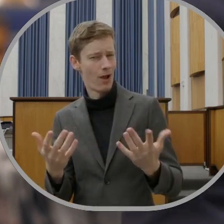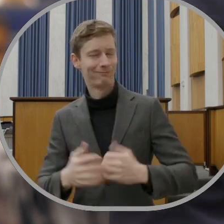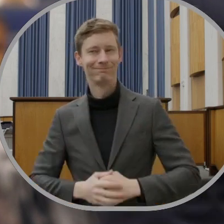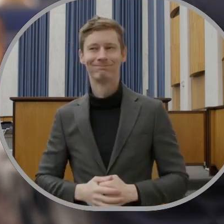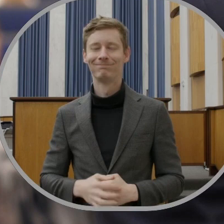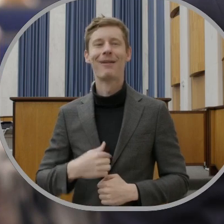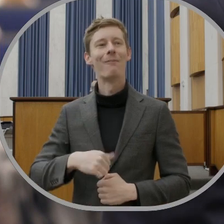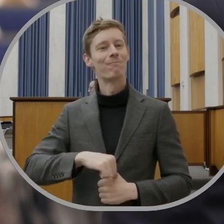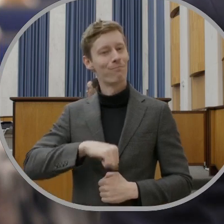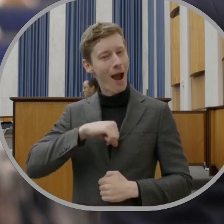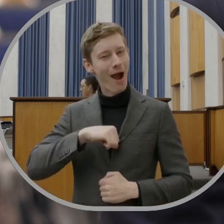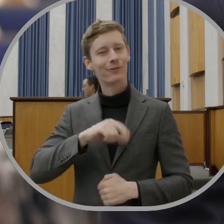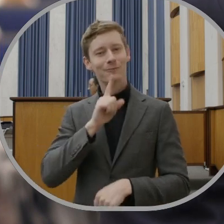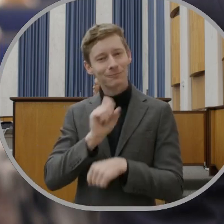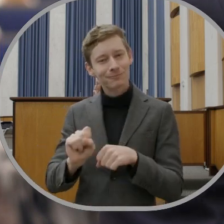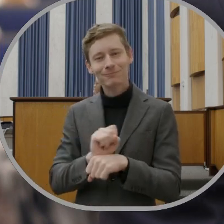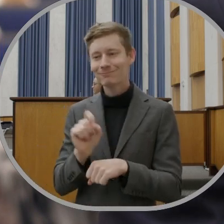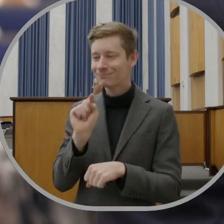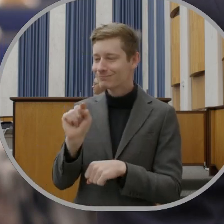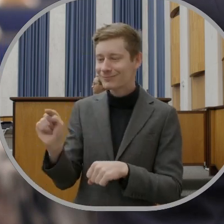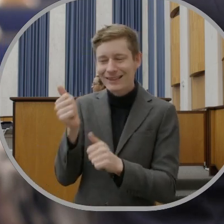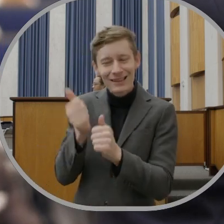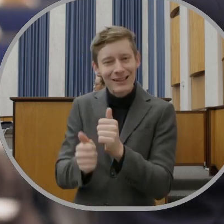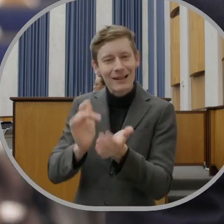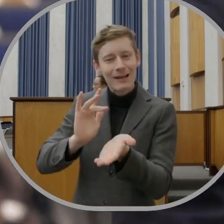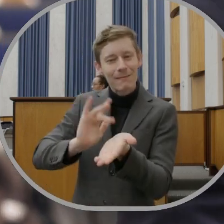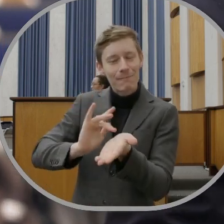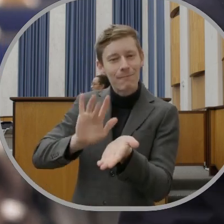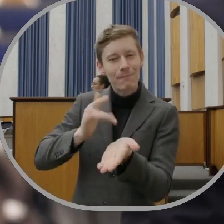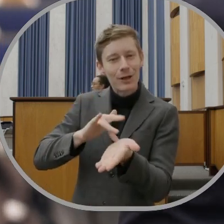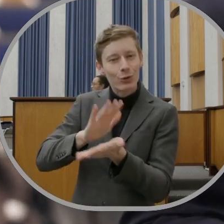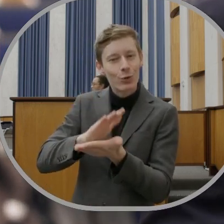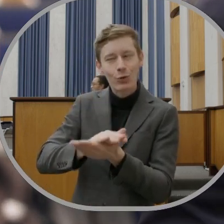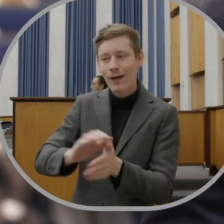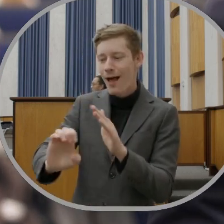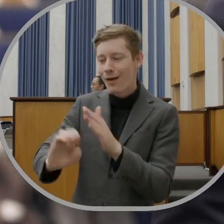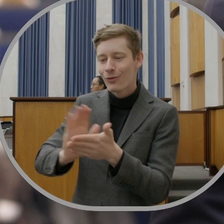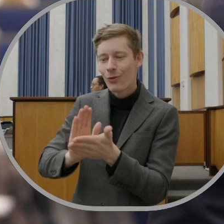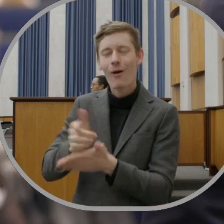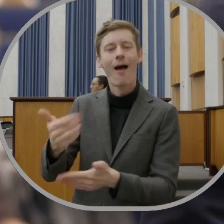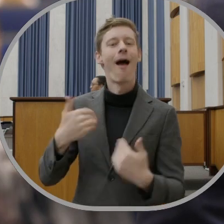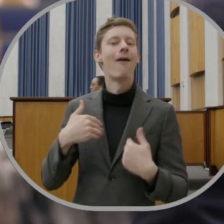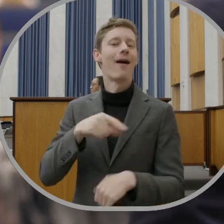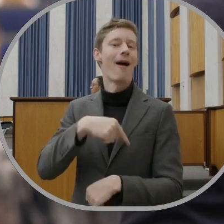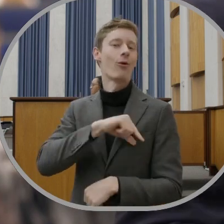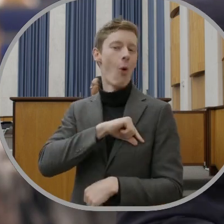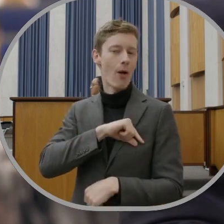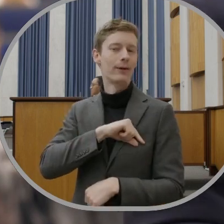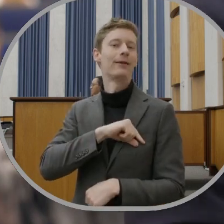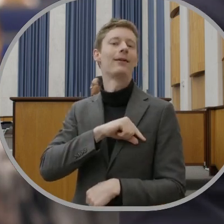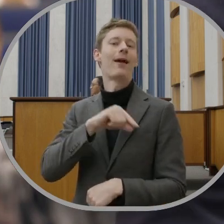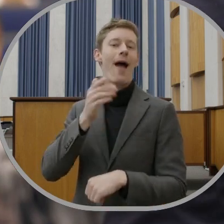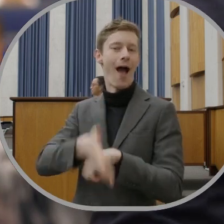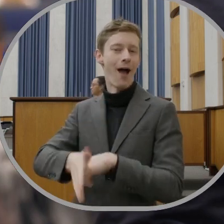proud of the fact that every middle and elementary school student has access to quality after-school programs. But we know